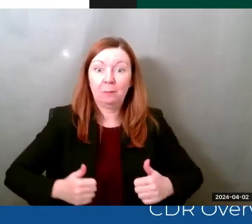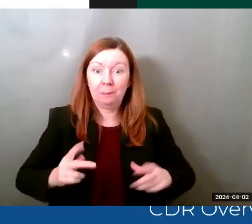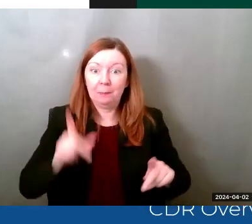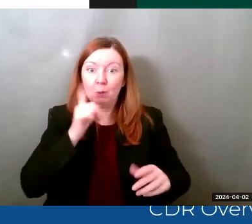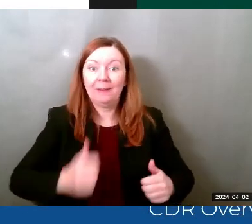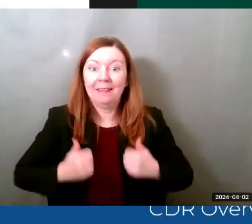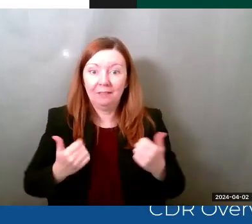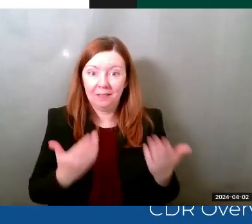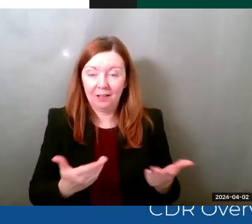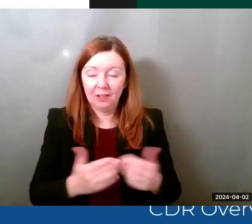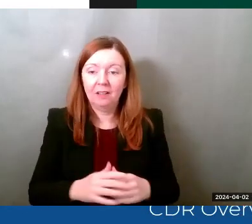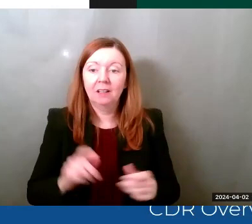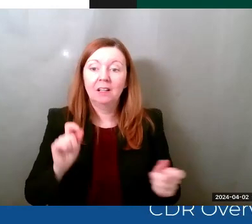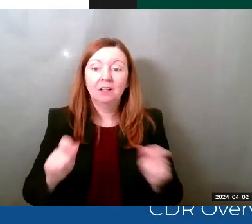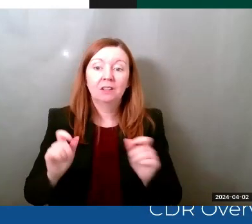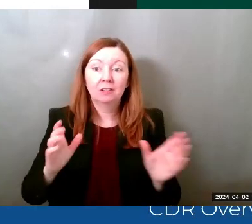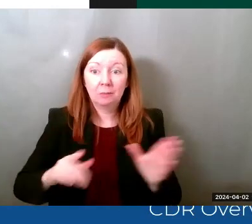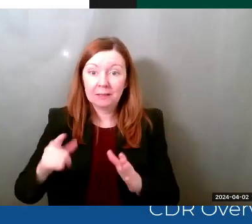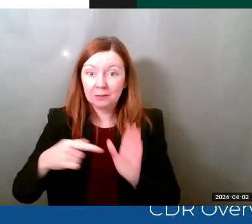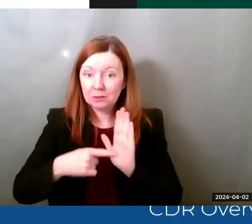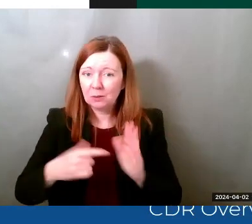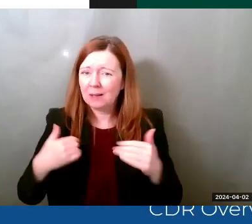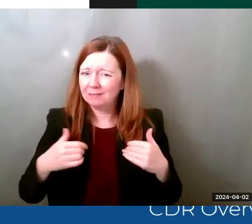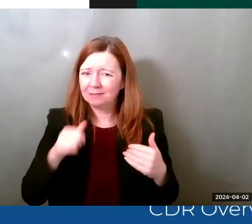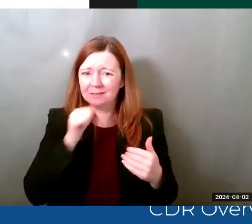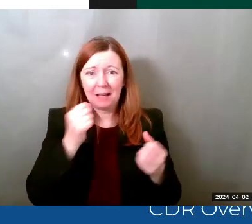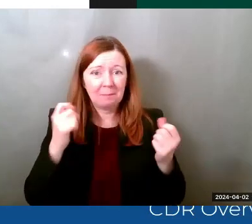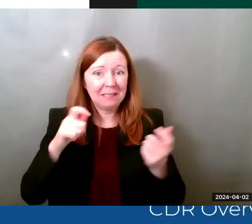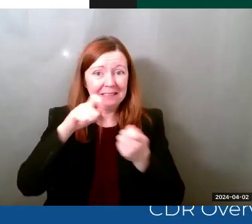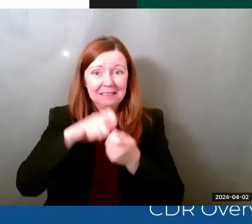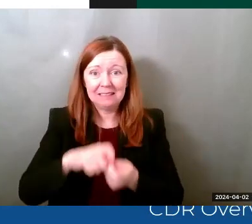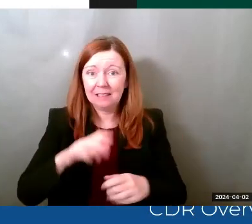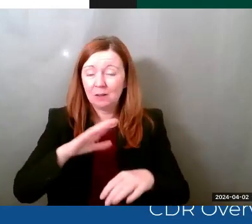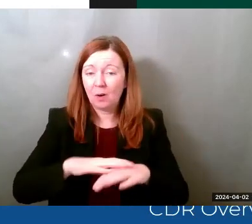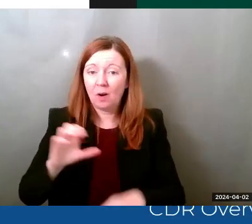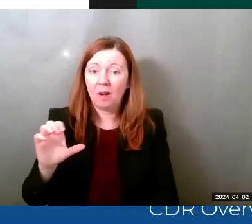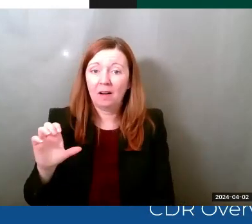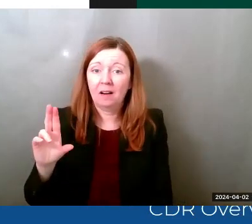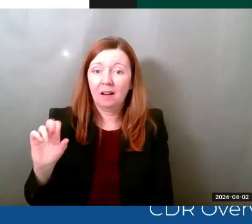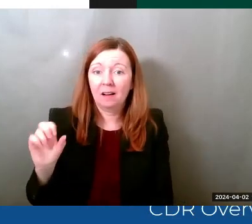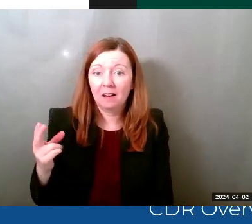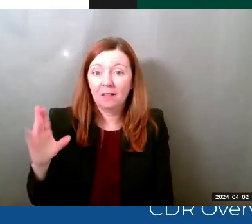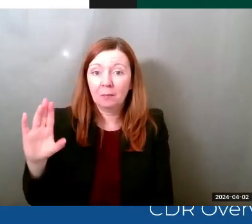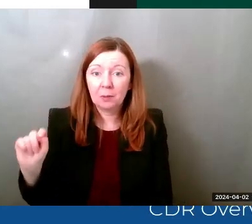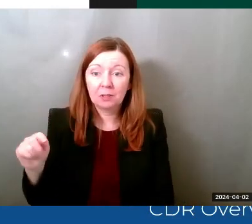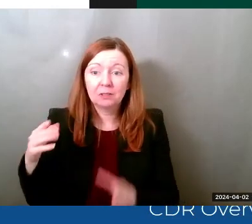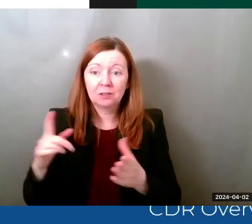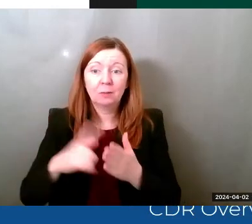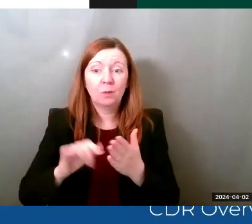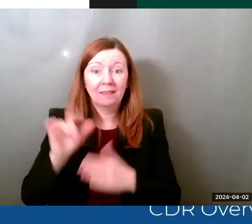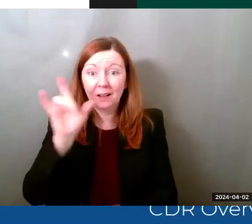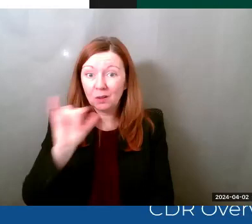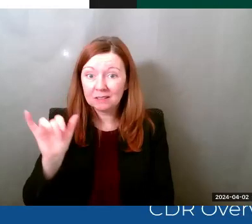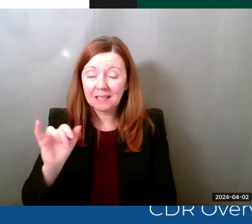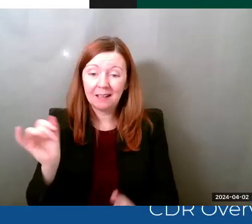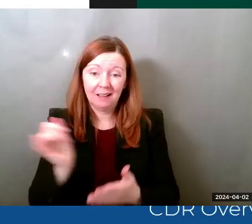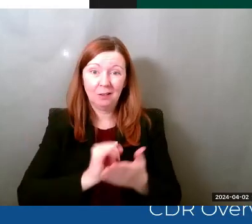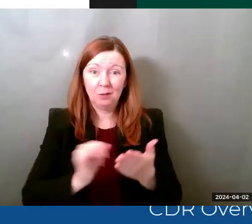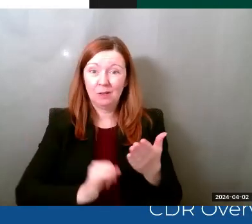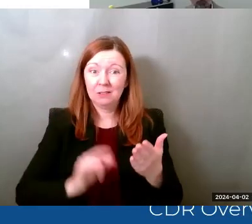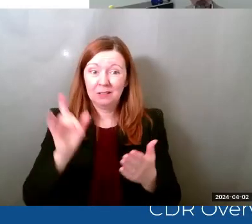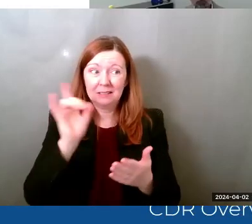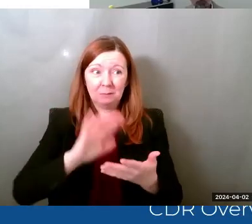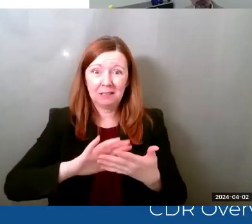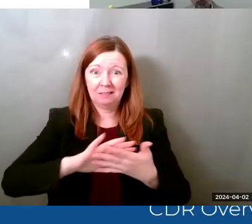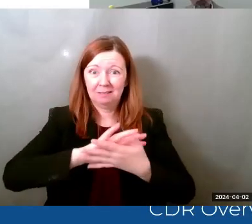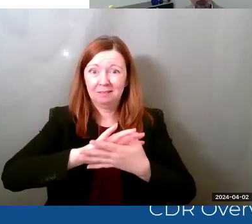The revised plans that you showed today, they have very little detail on Cuthbert Street and what that would look like. The rendering also seems like a